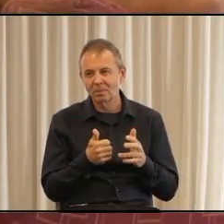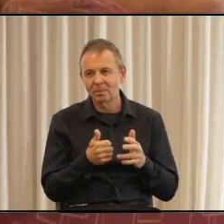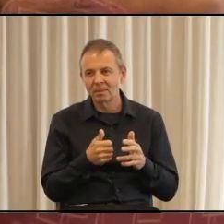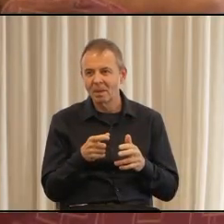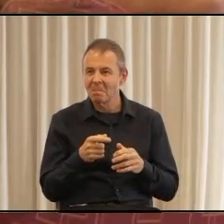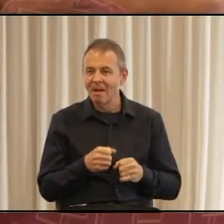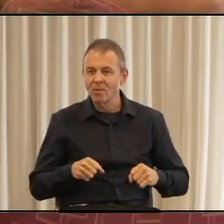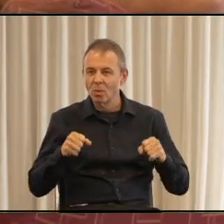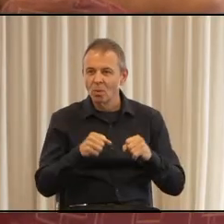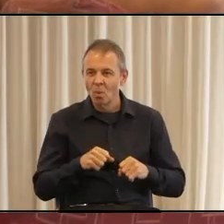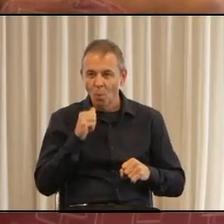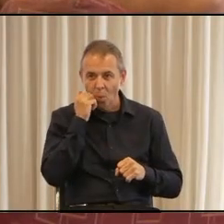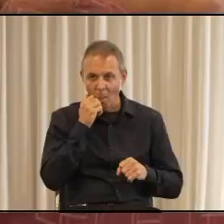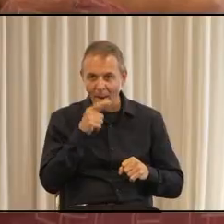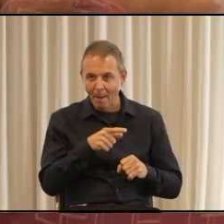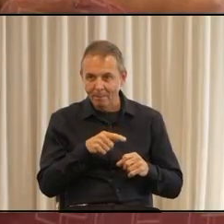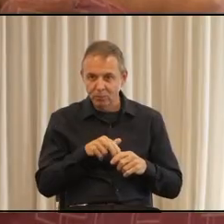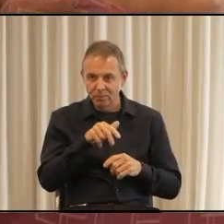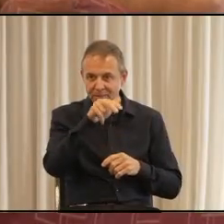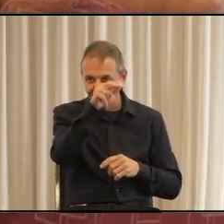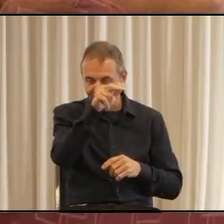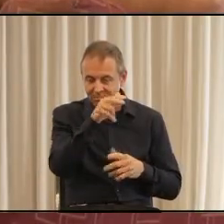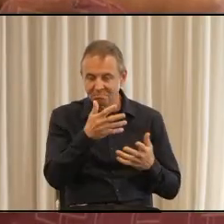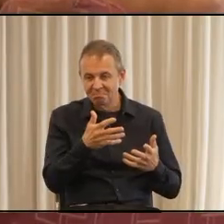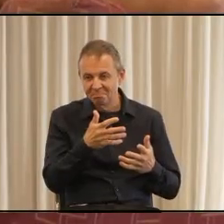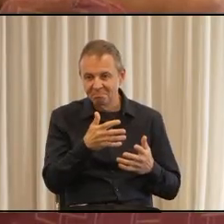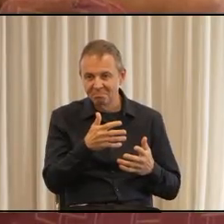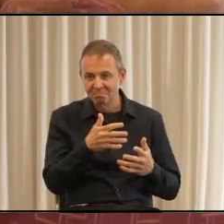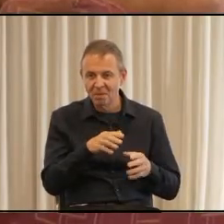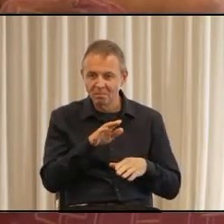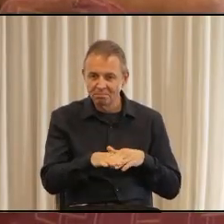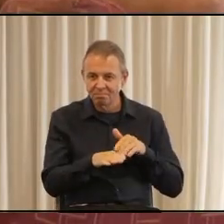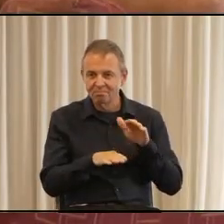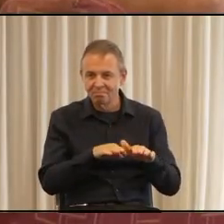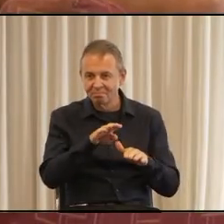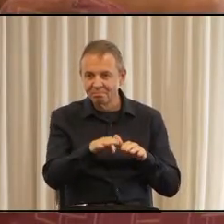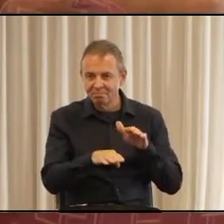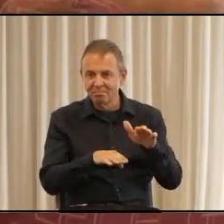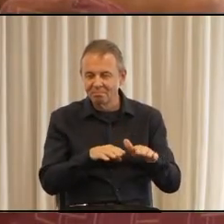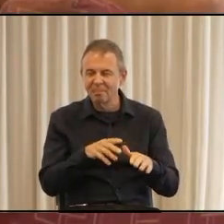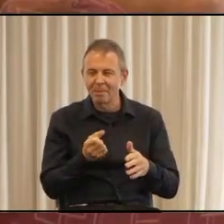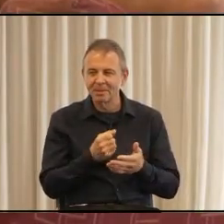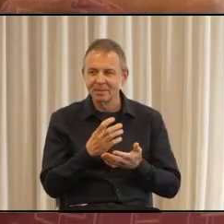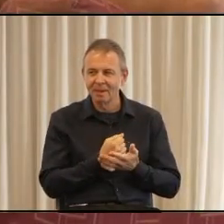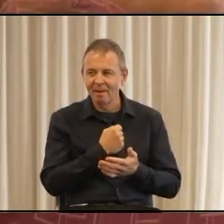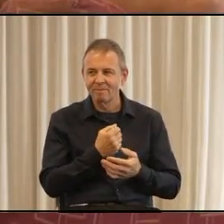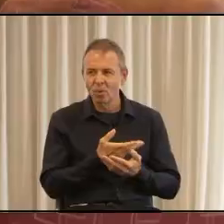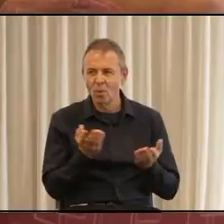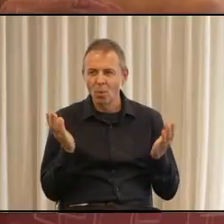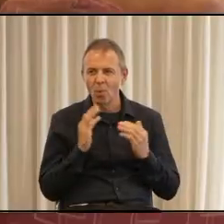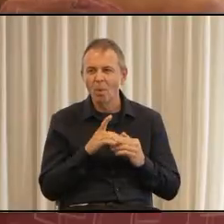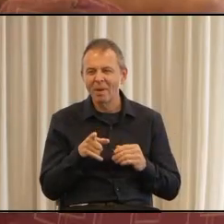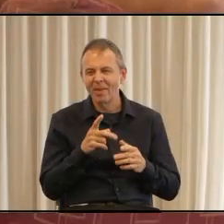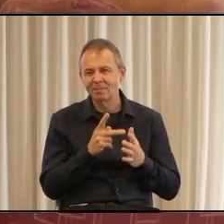up to get upstairs, so she sits on her bottom and uses her arms to back up the step one by one because it needs to be safe for everybody as well, but that's part of her